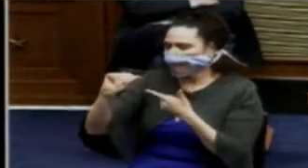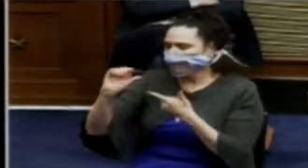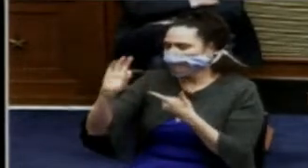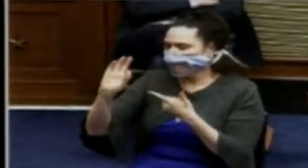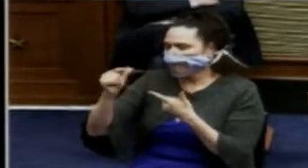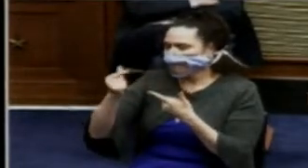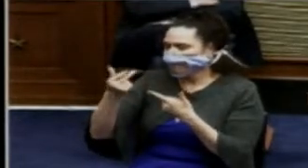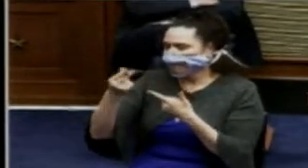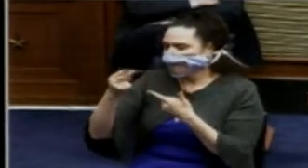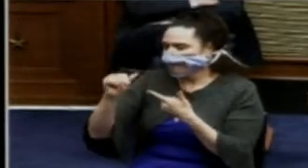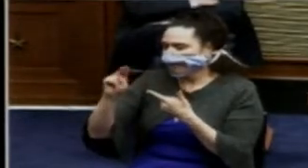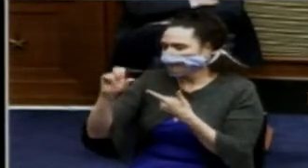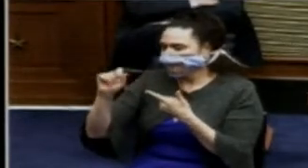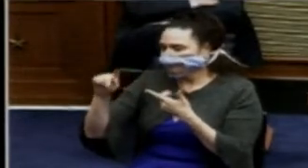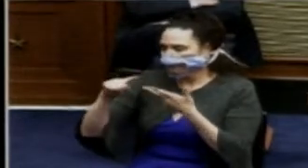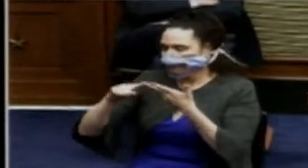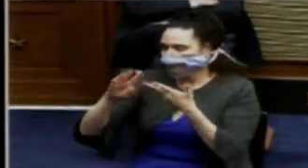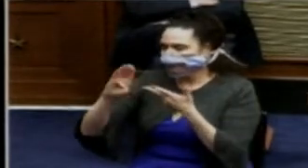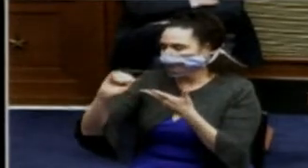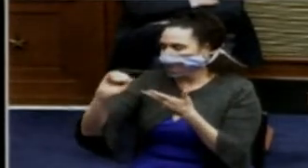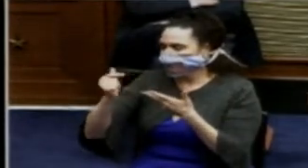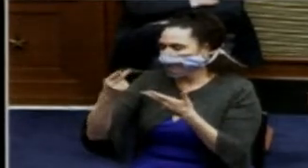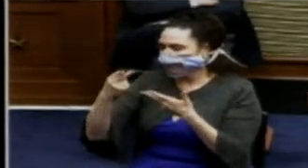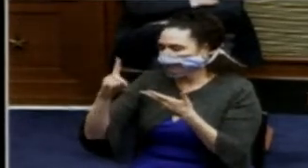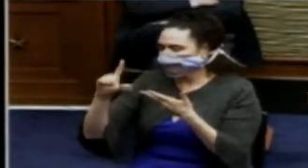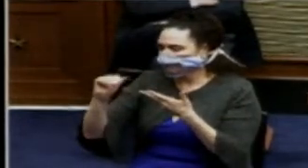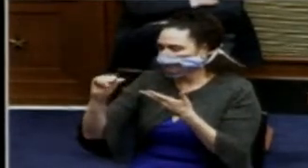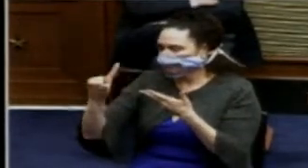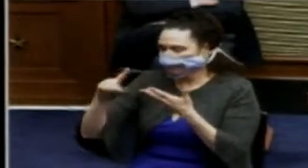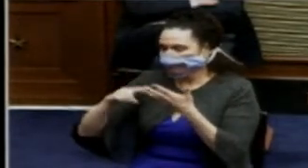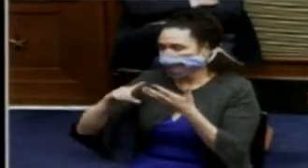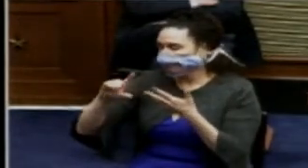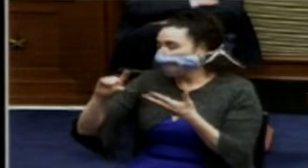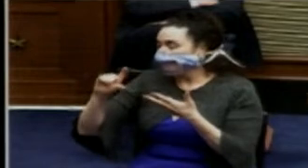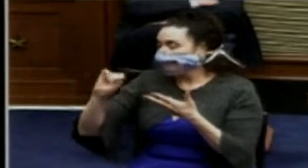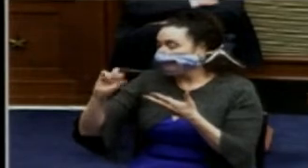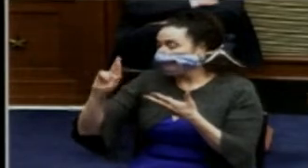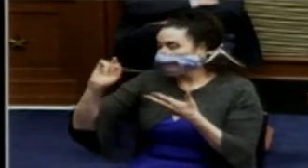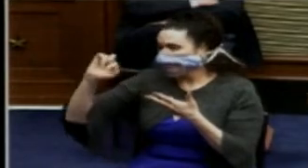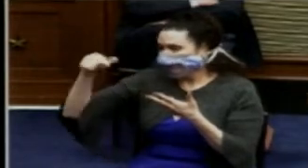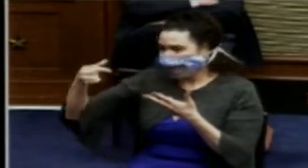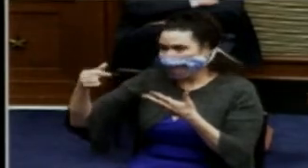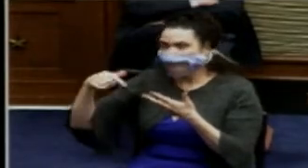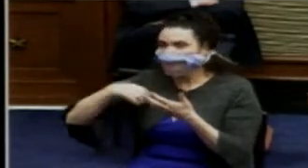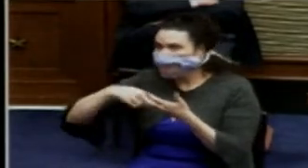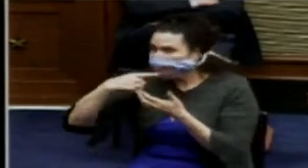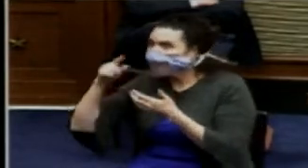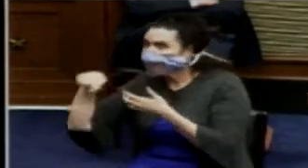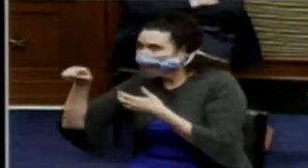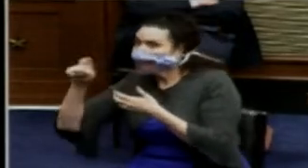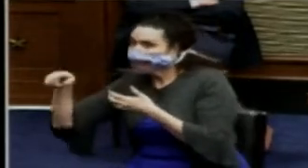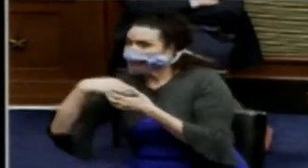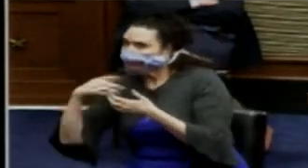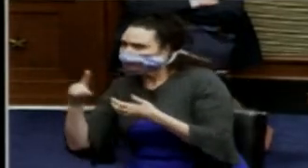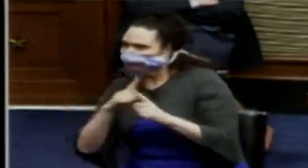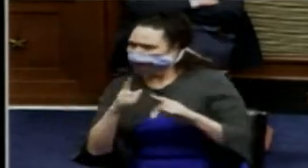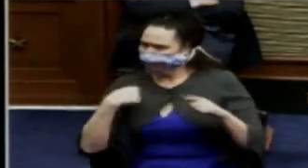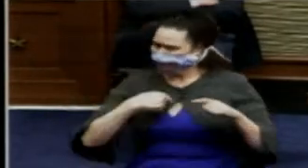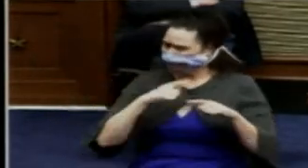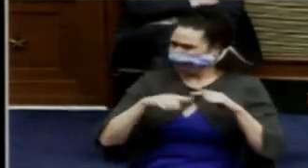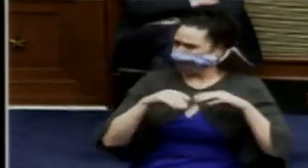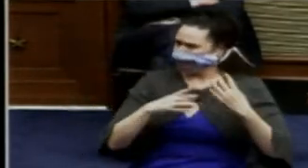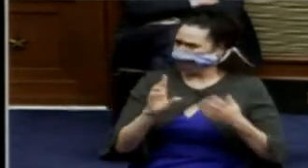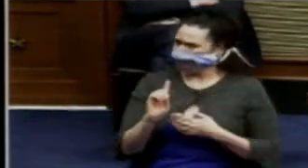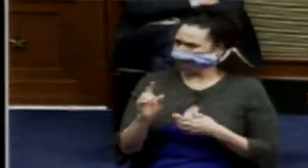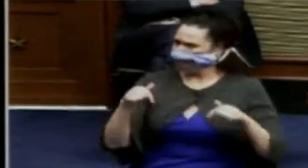noble. However, that contradiction simply cannot stand. It makes us look weak. It makes us look fearful of